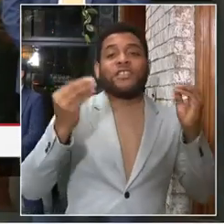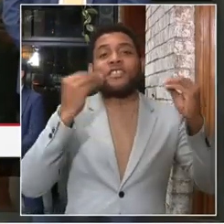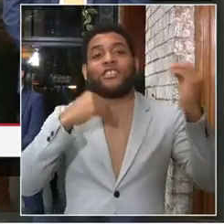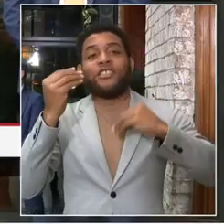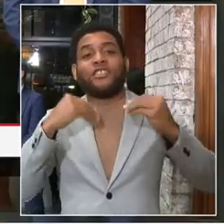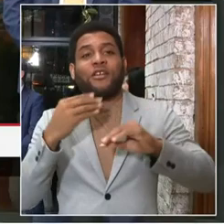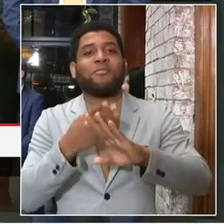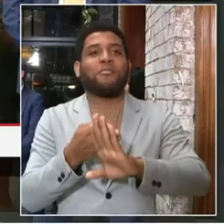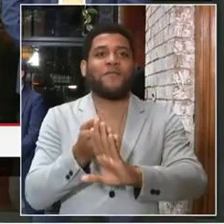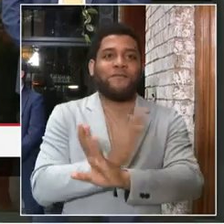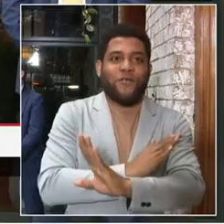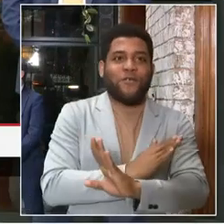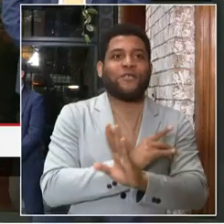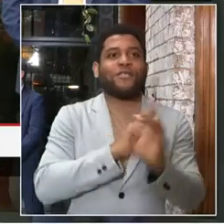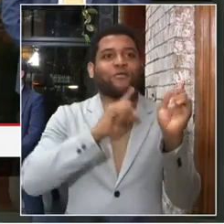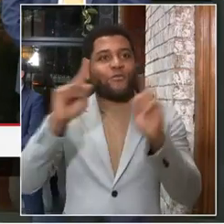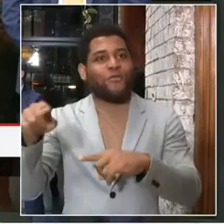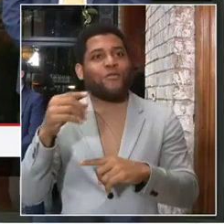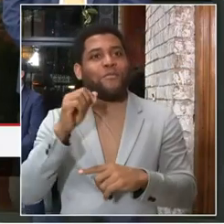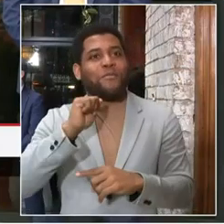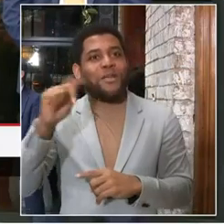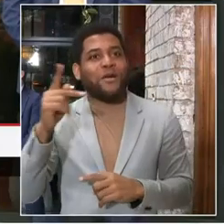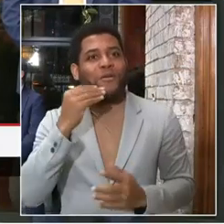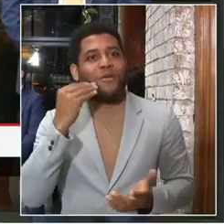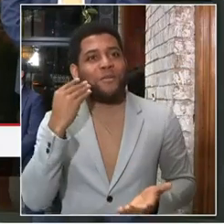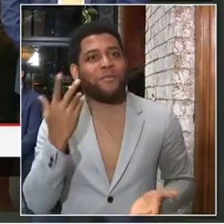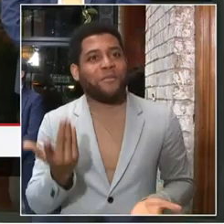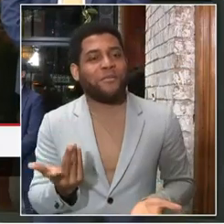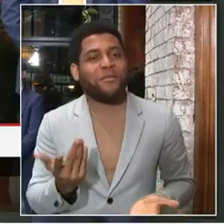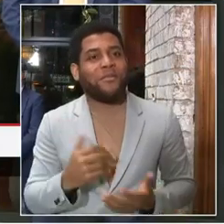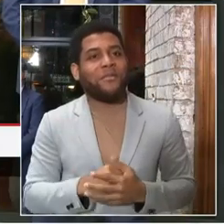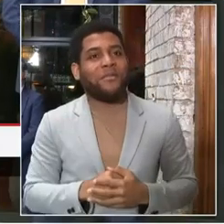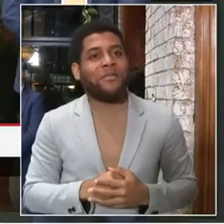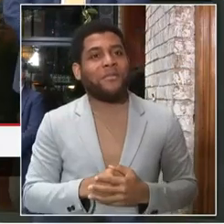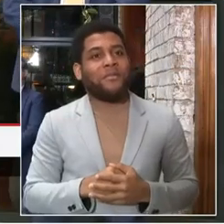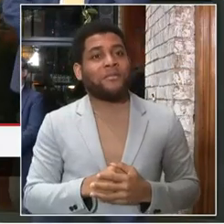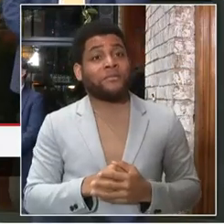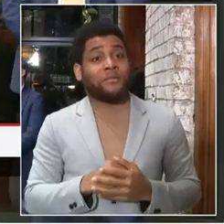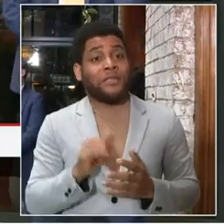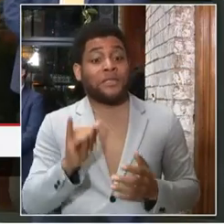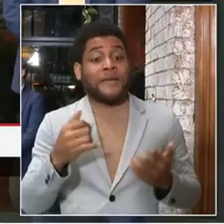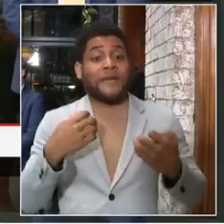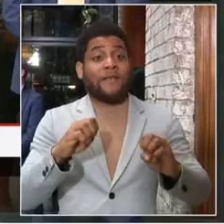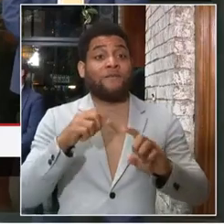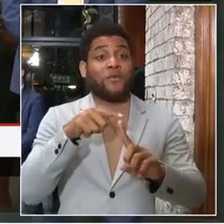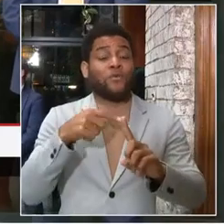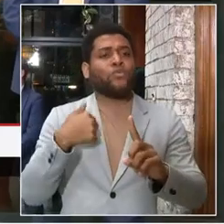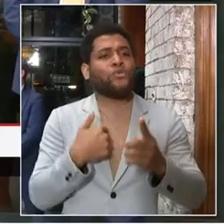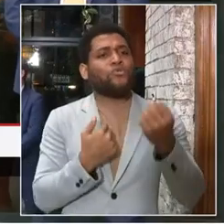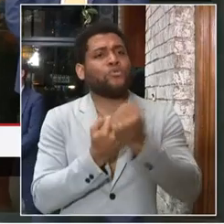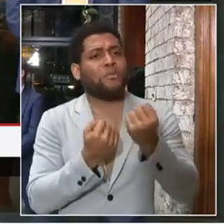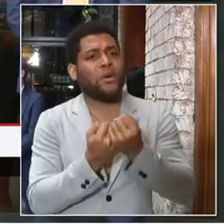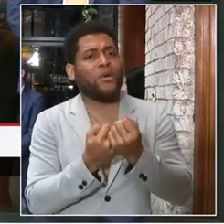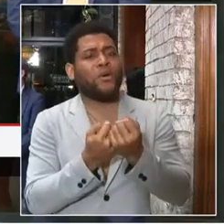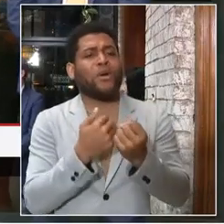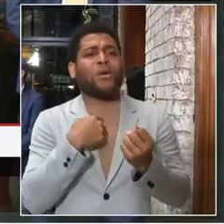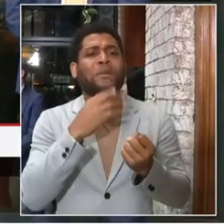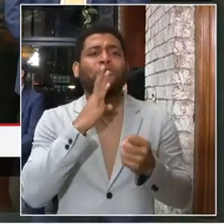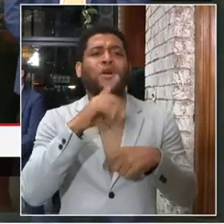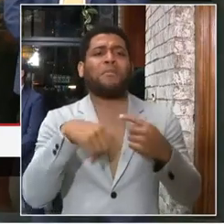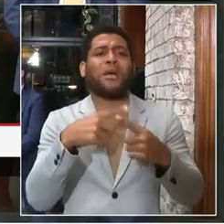they start their way back home. So we are supporting those efforts. I talked about an additional tool that I